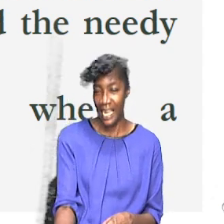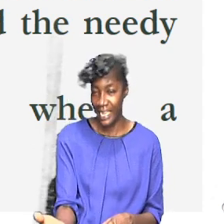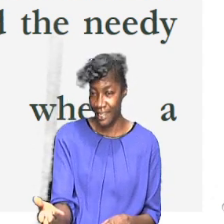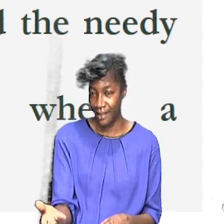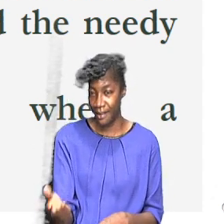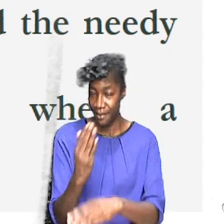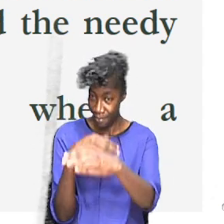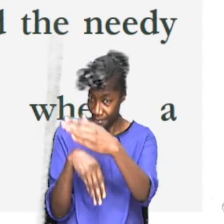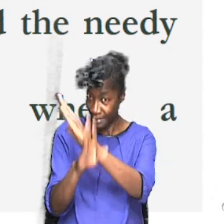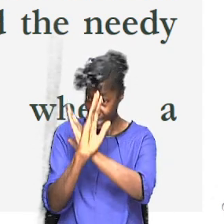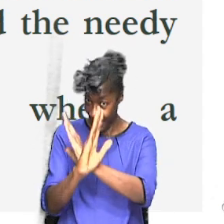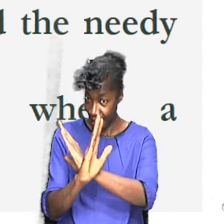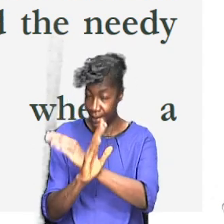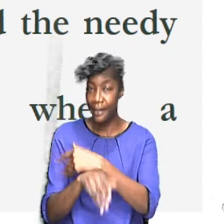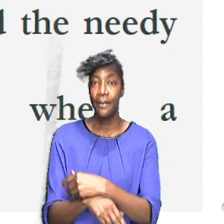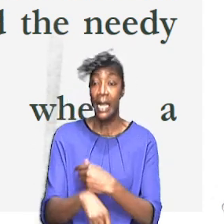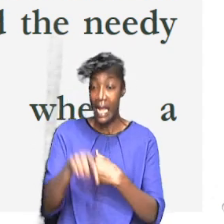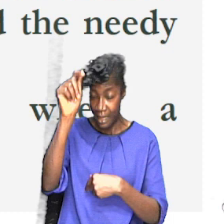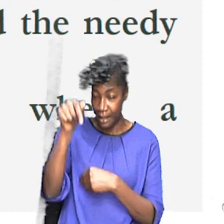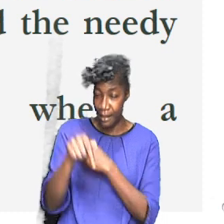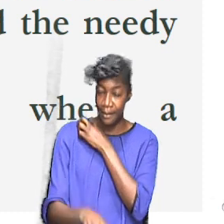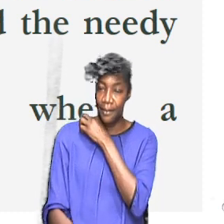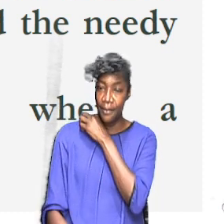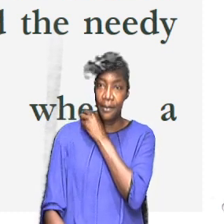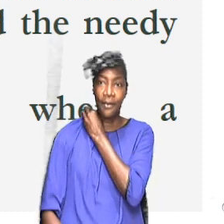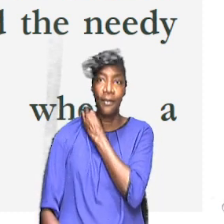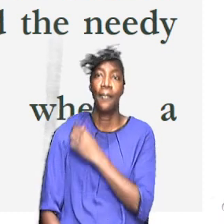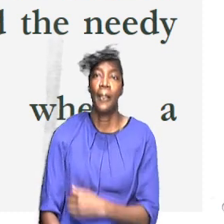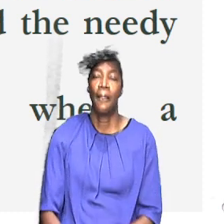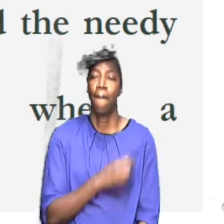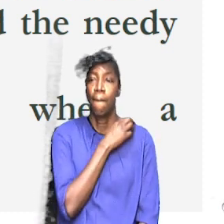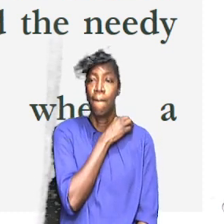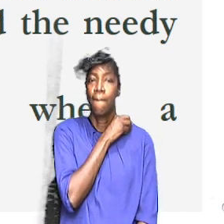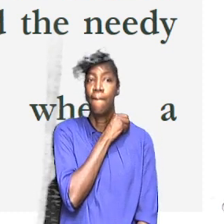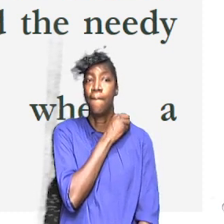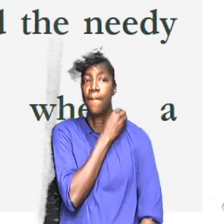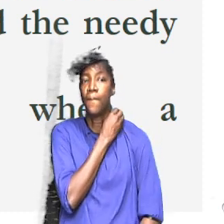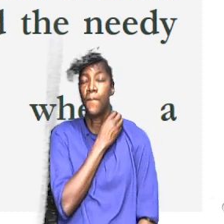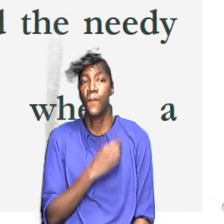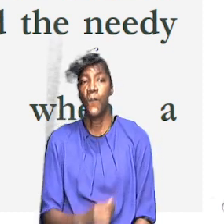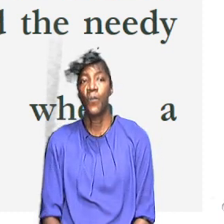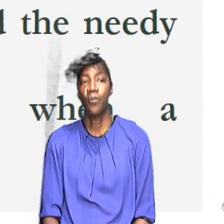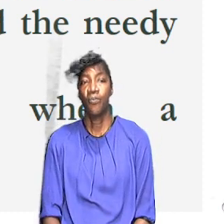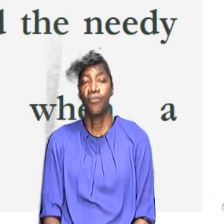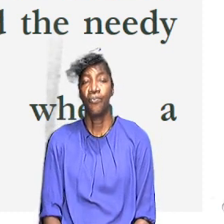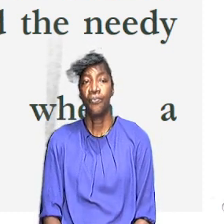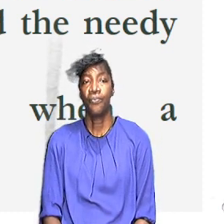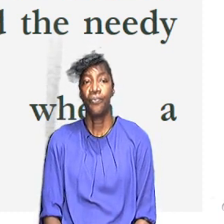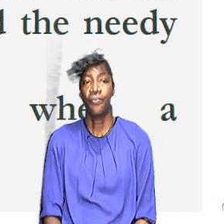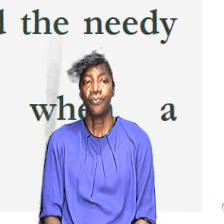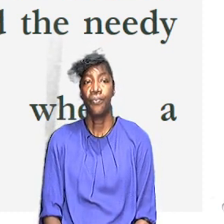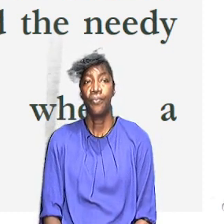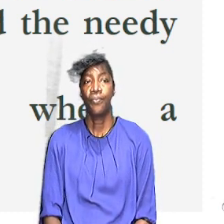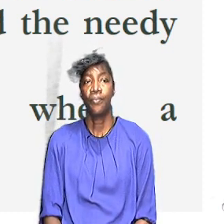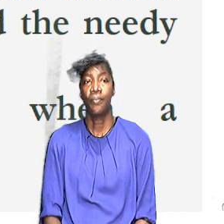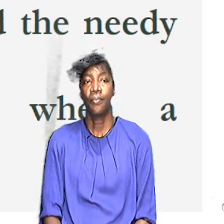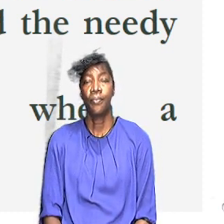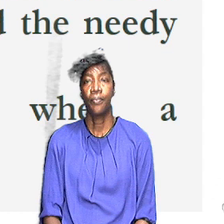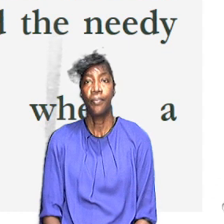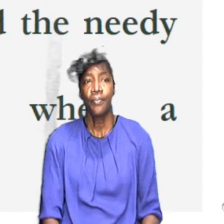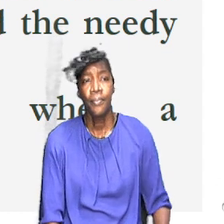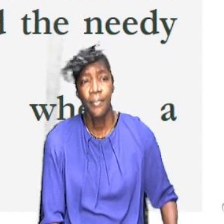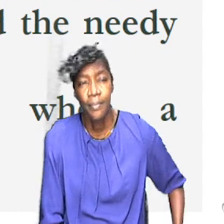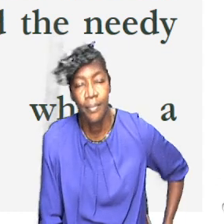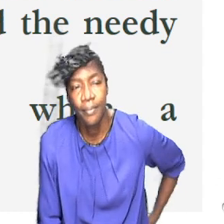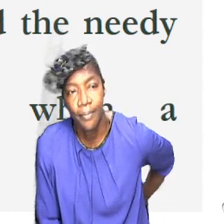fact, this particular thing is more Greco-Roman in terms